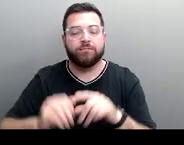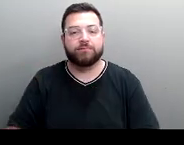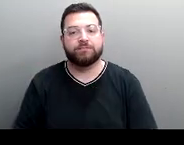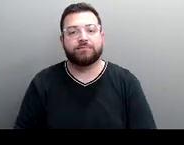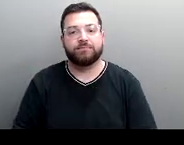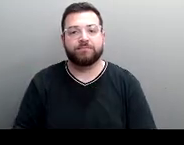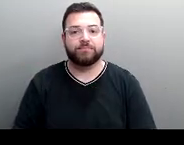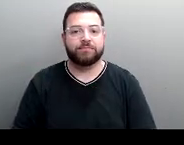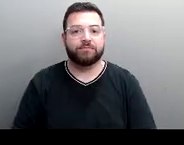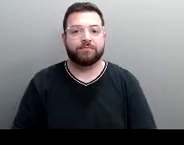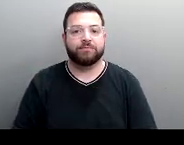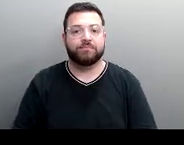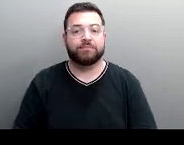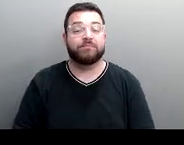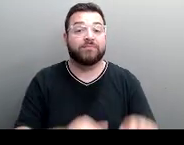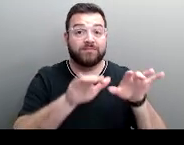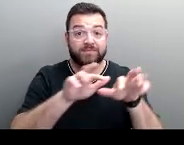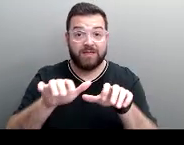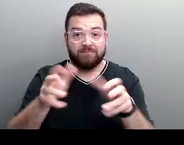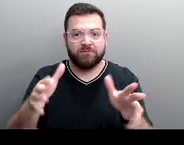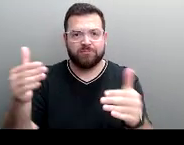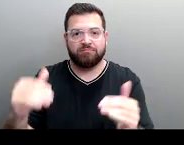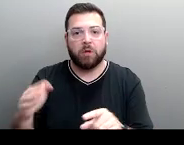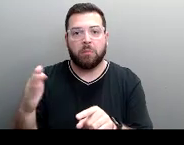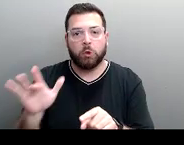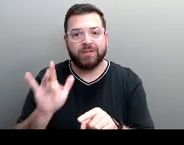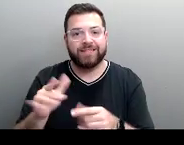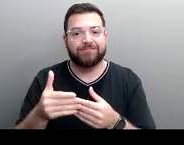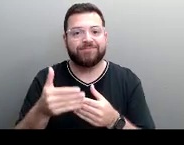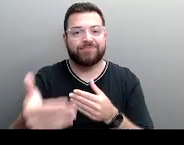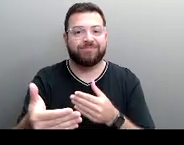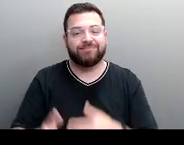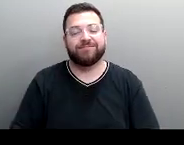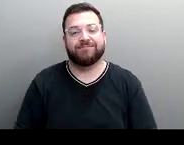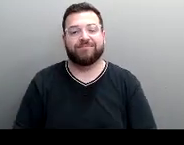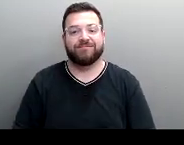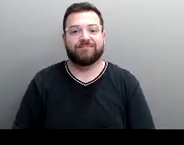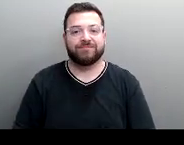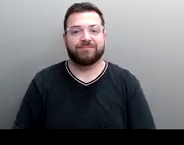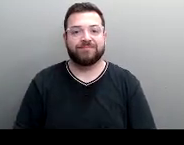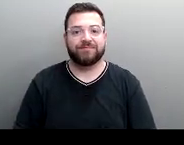@my.scccd.edu. So after you got that typed in, you're going to click on the blue Next button.